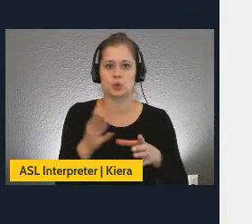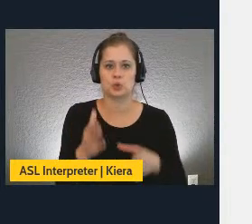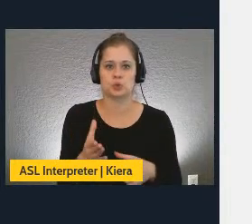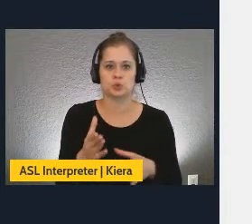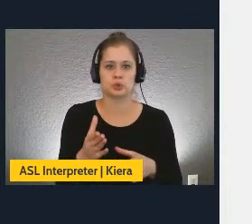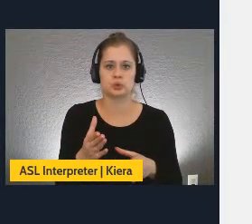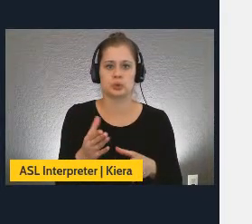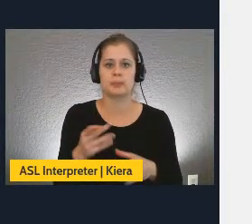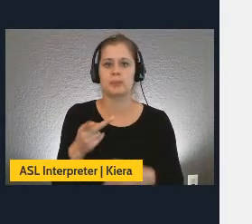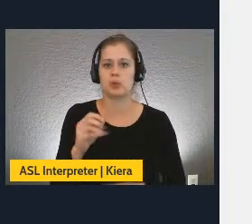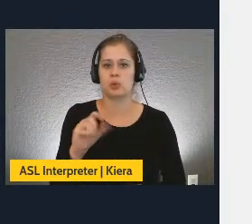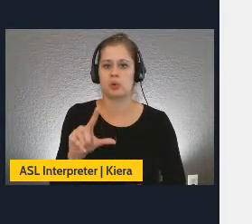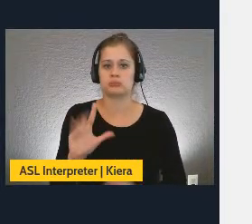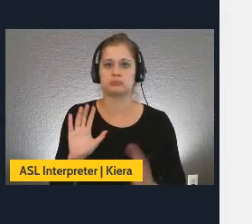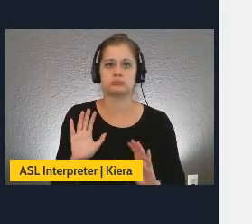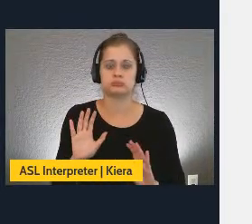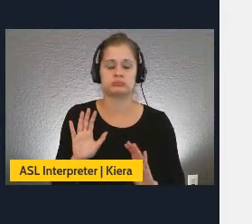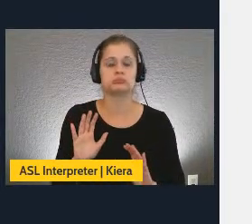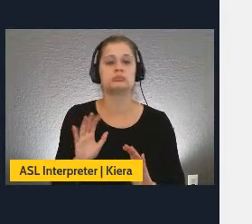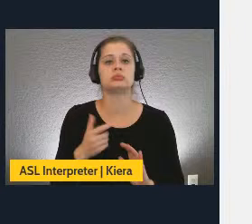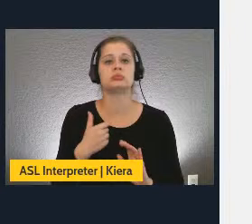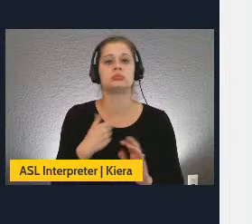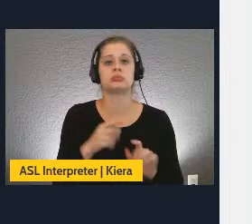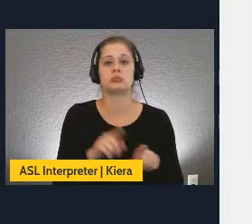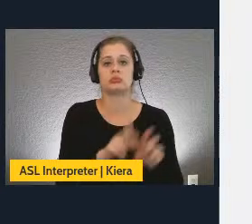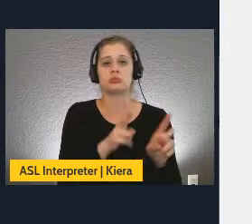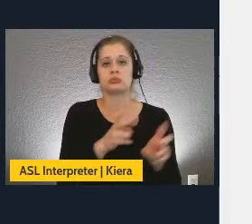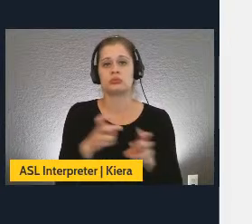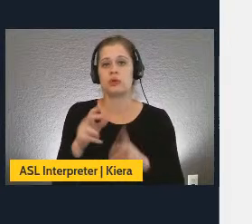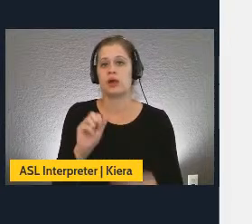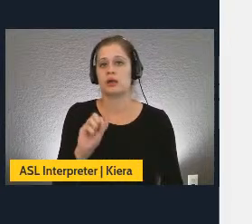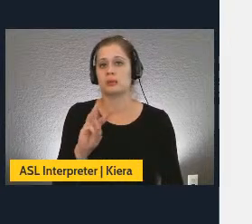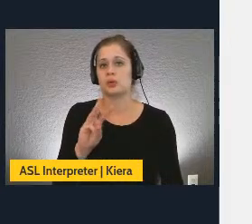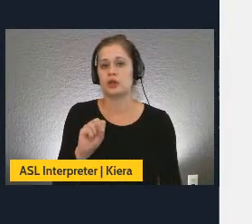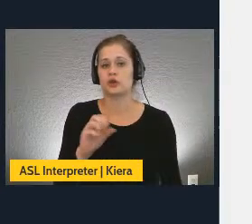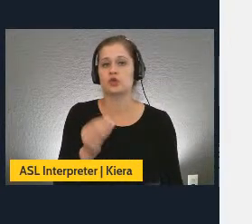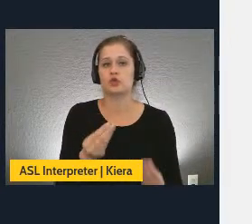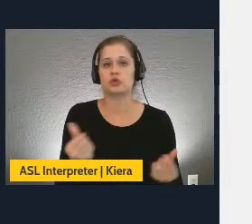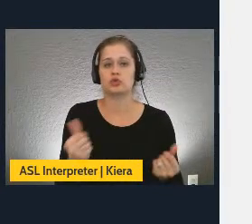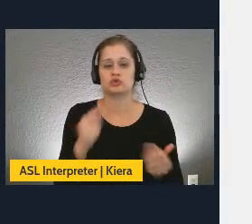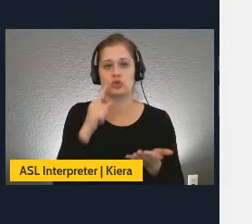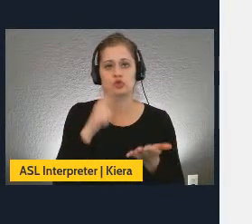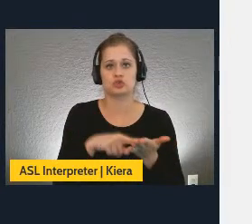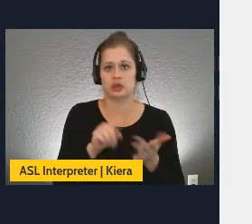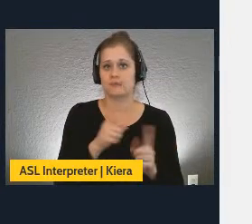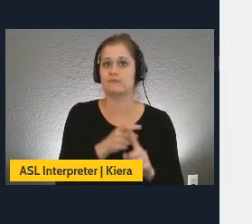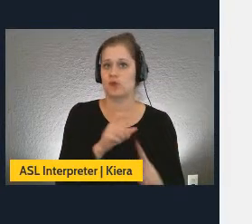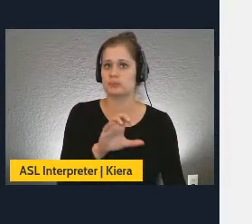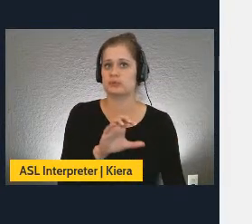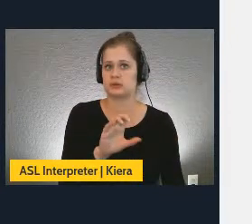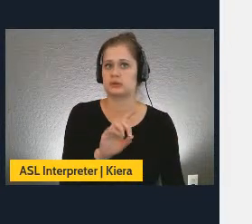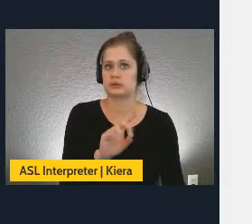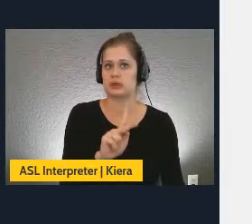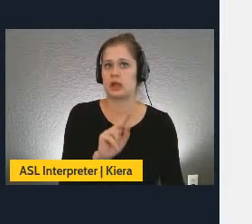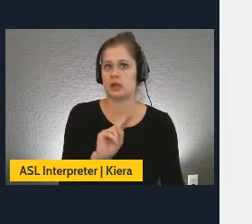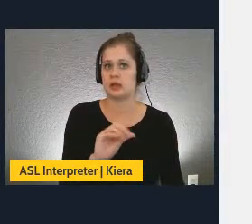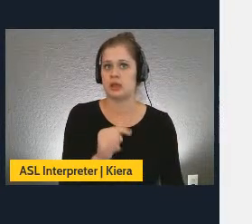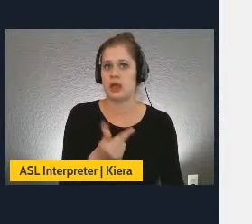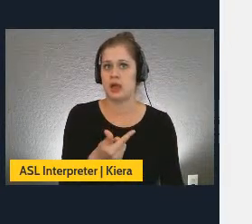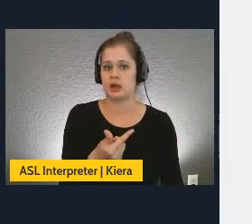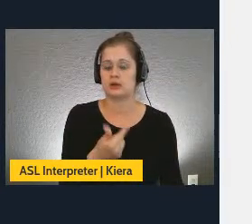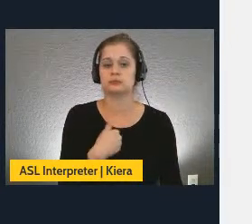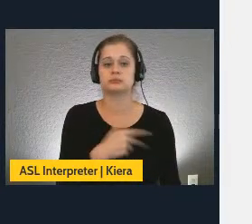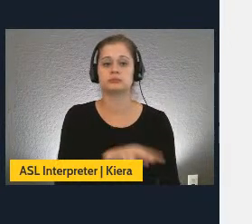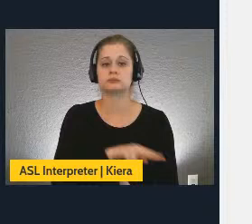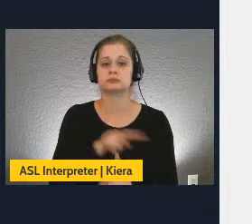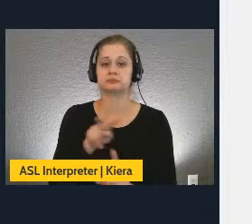Additionally, what I've done is I've imported the AWS Solutions Check nag pack from CDK-nag, and I've applied it using aspects